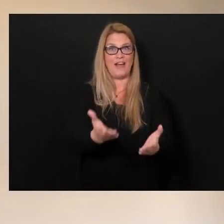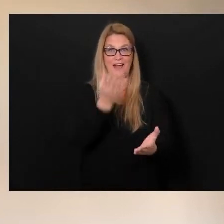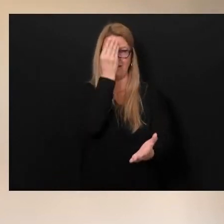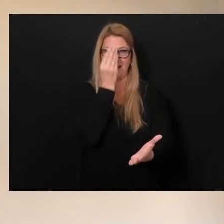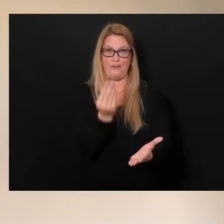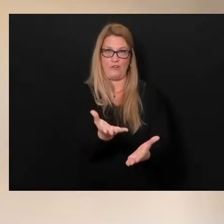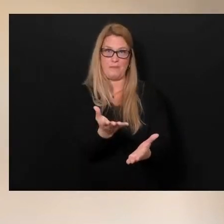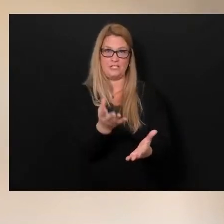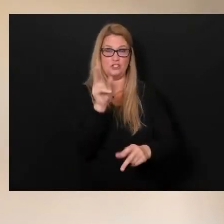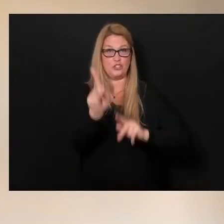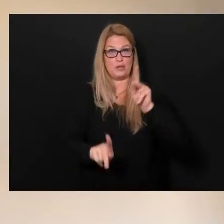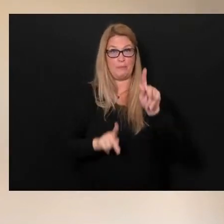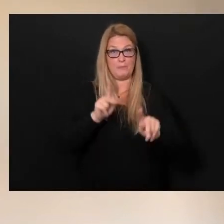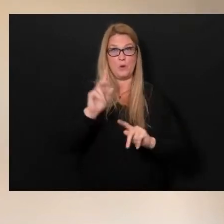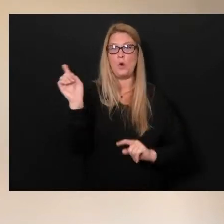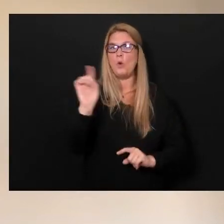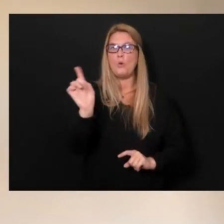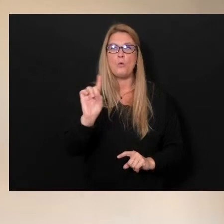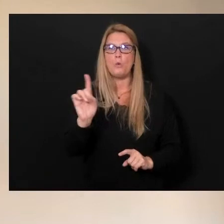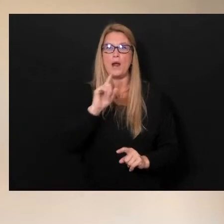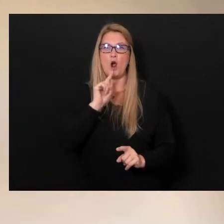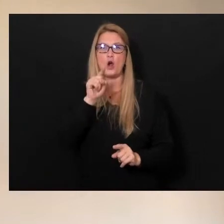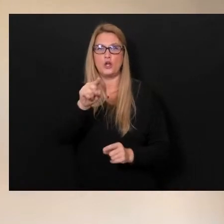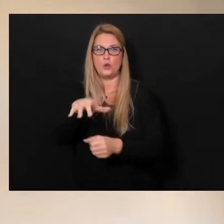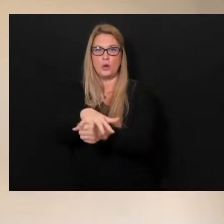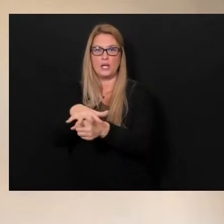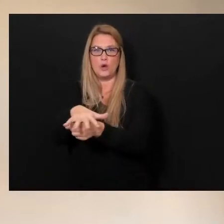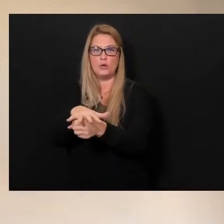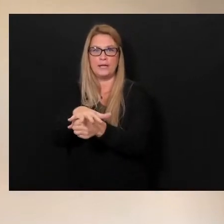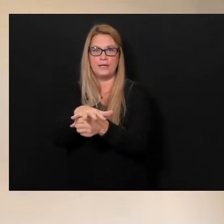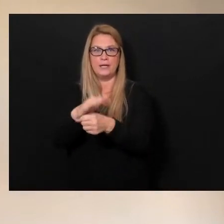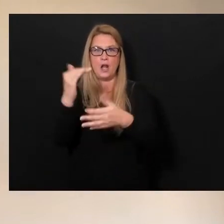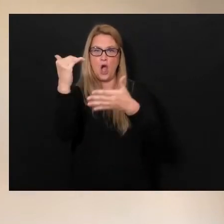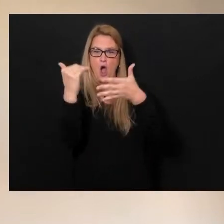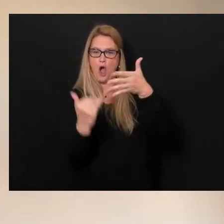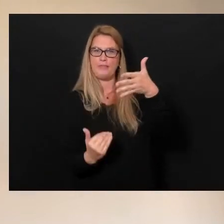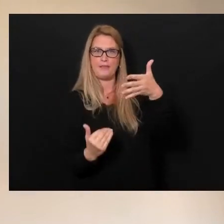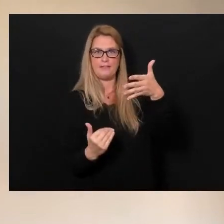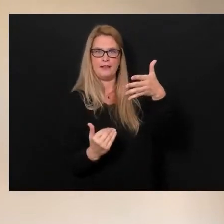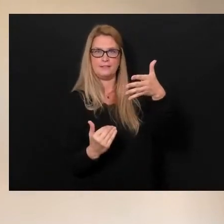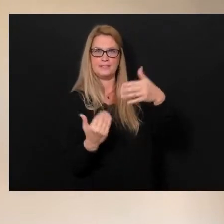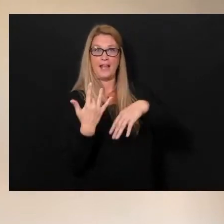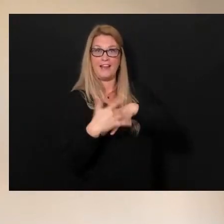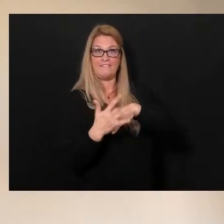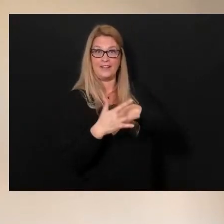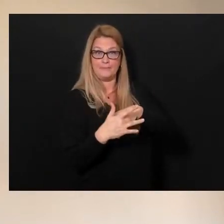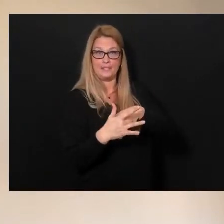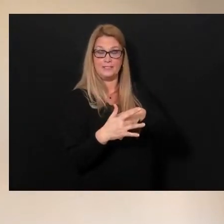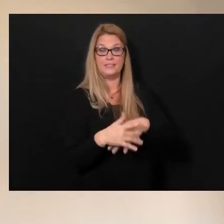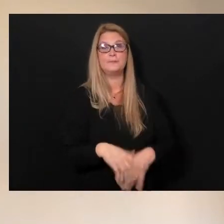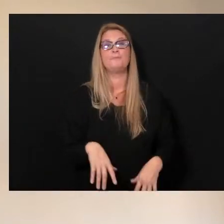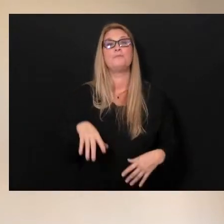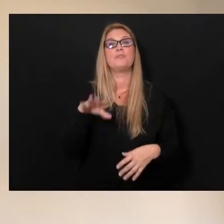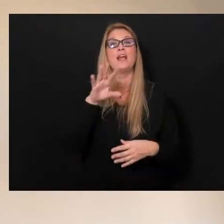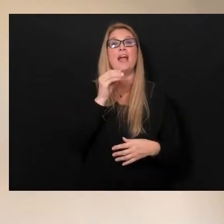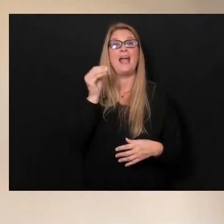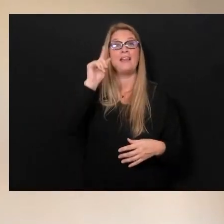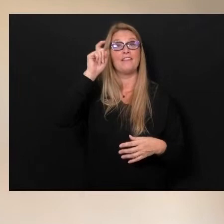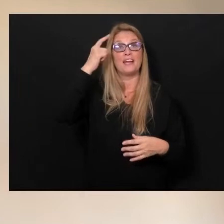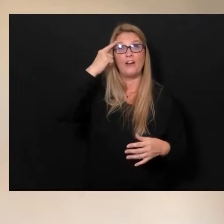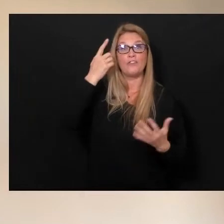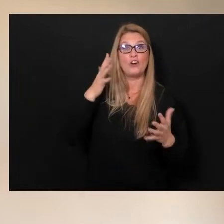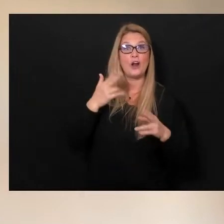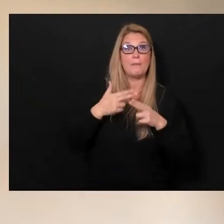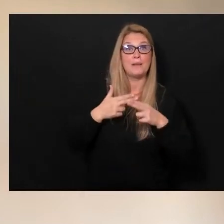citizens about where they would be based on the availability of vaccines. And then the last piece is, as the governor pointed